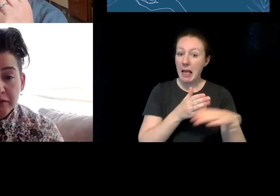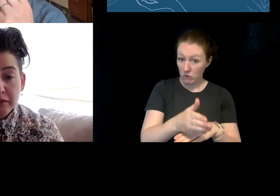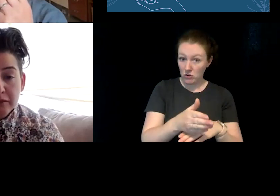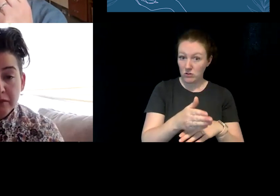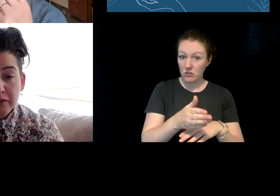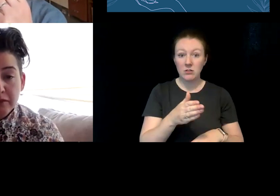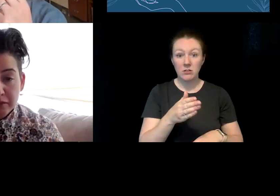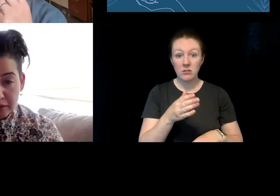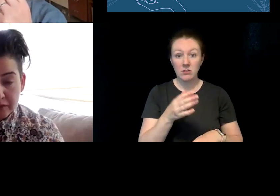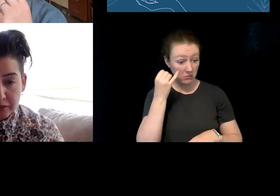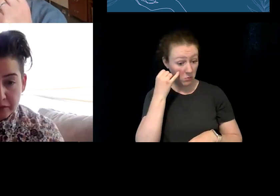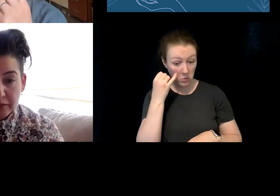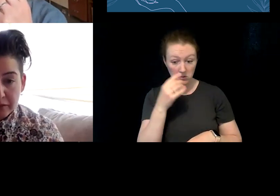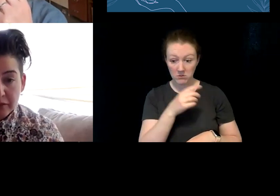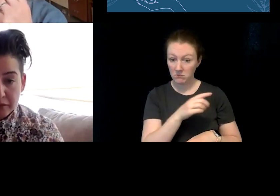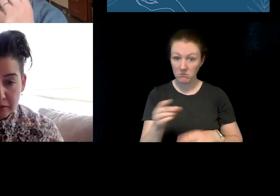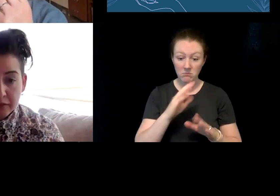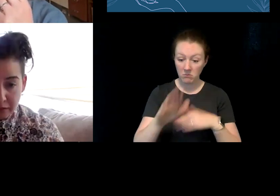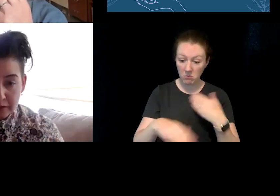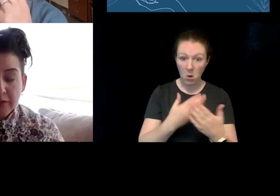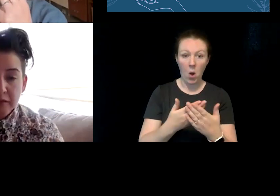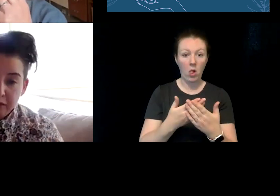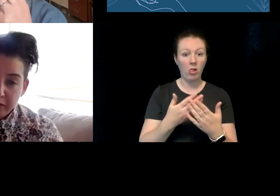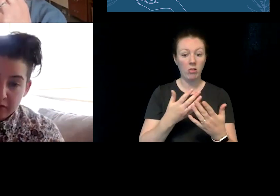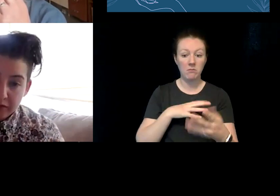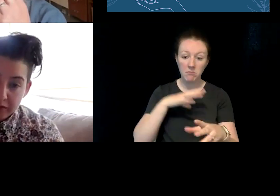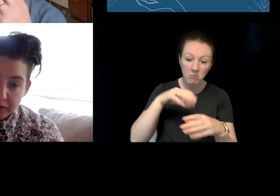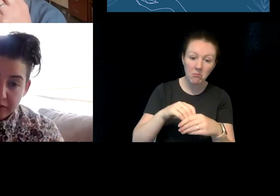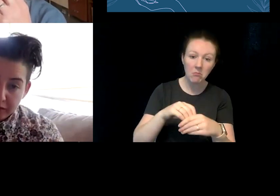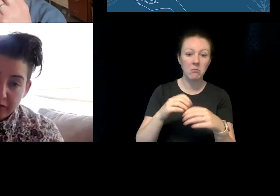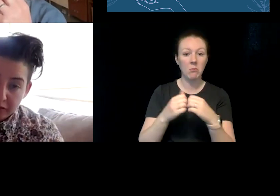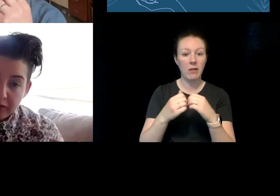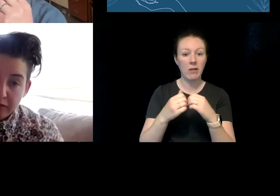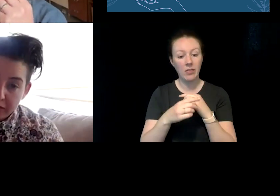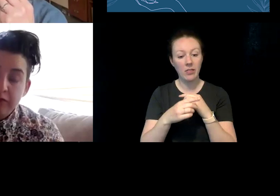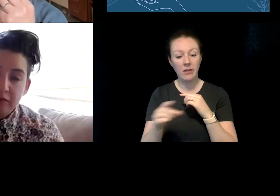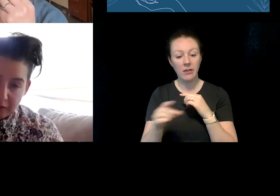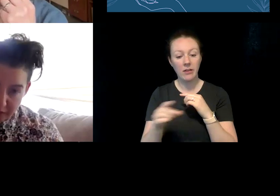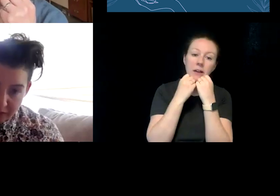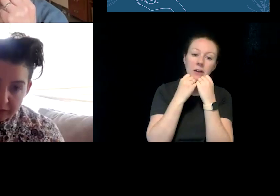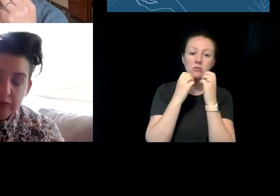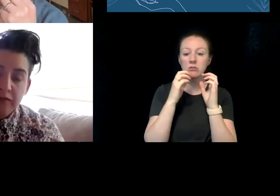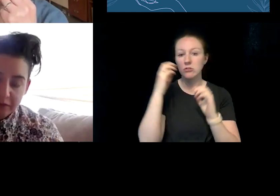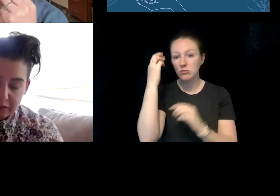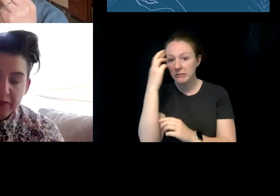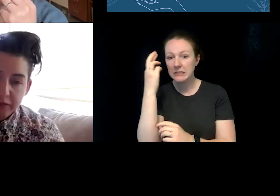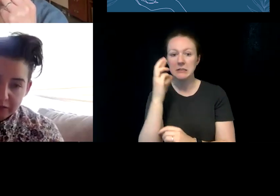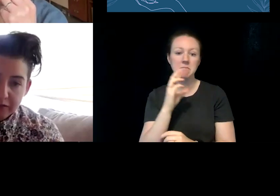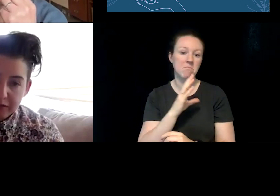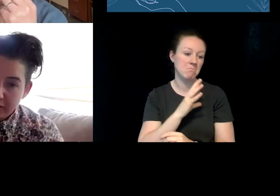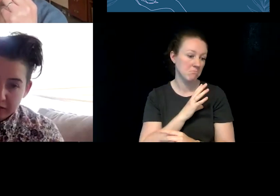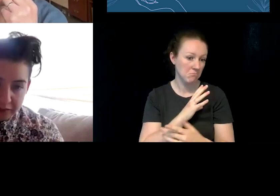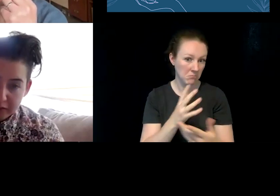if everybody's in it with those reasons, with those values, yeah, you can go hard. There can be challenges, that can be contests. But